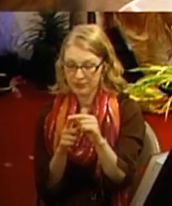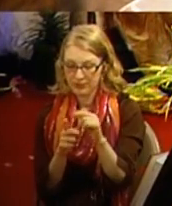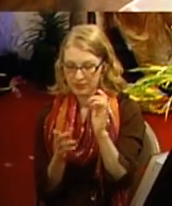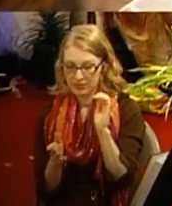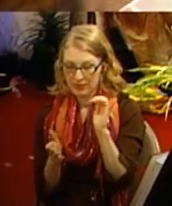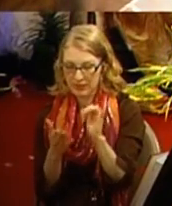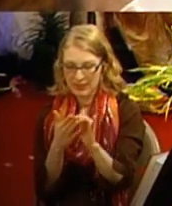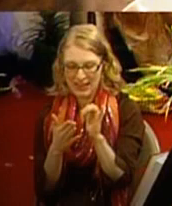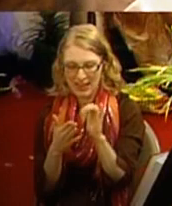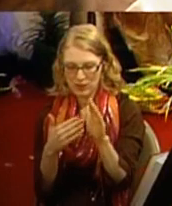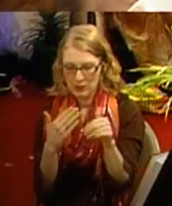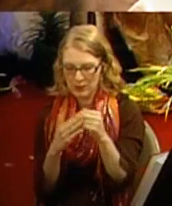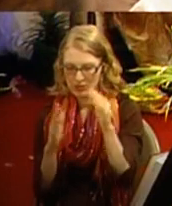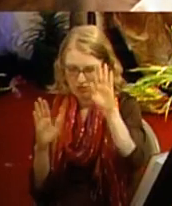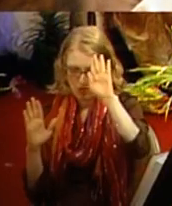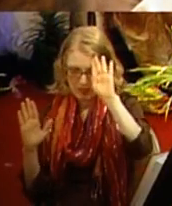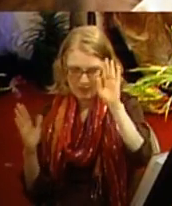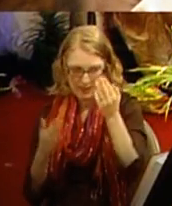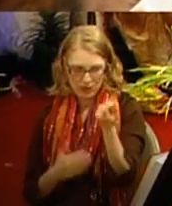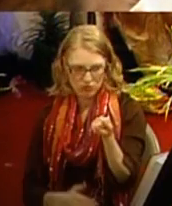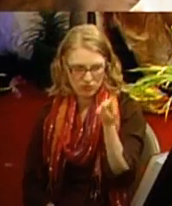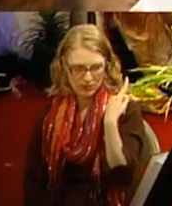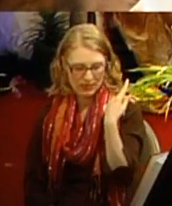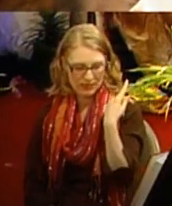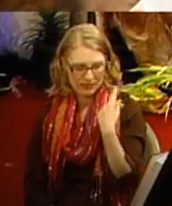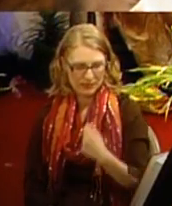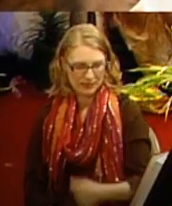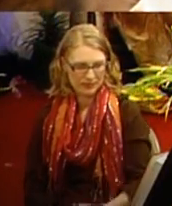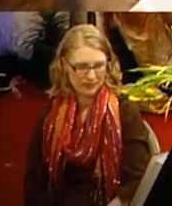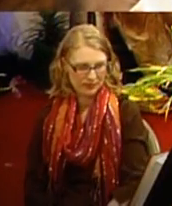that's what it's all about, you see?